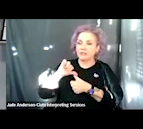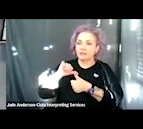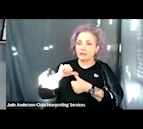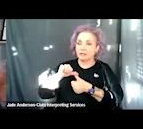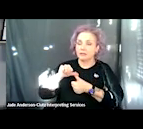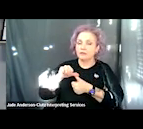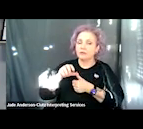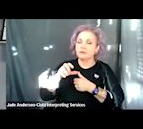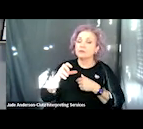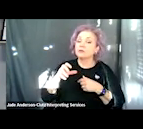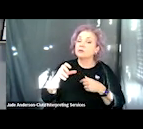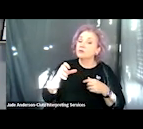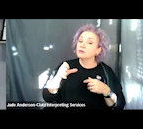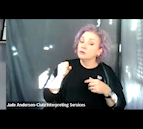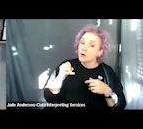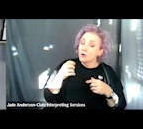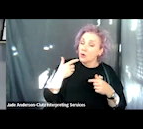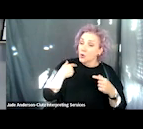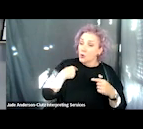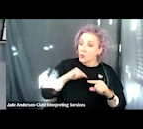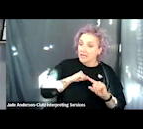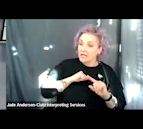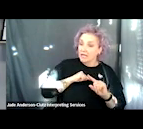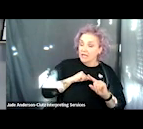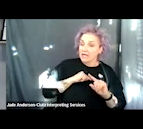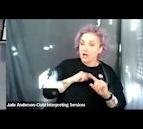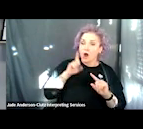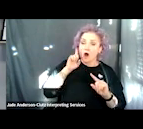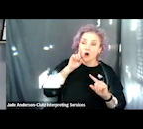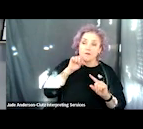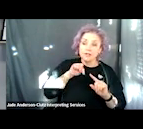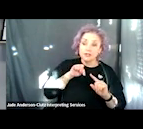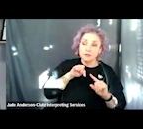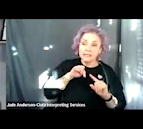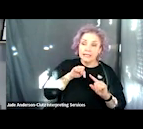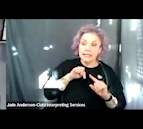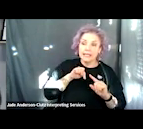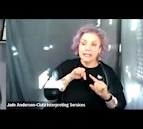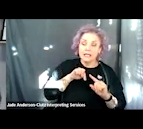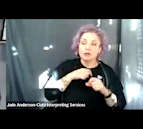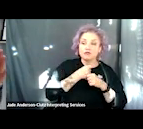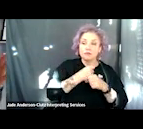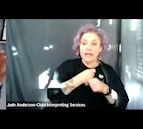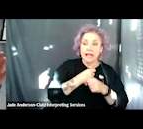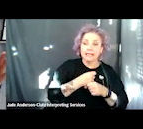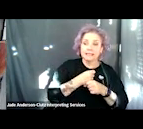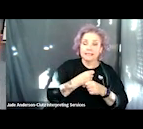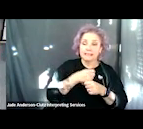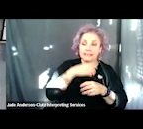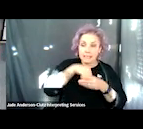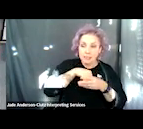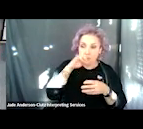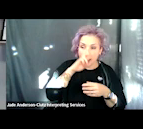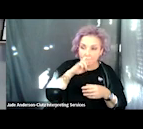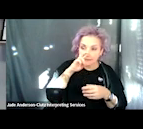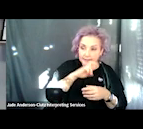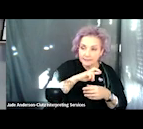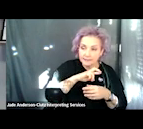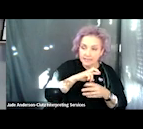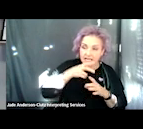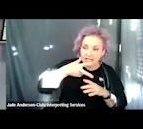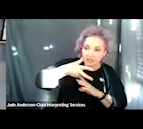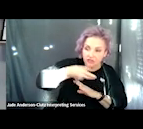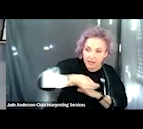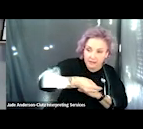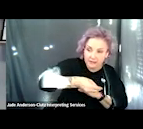inflammation over some time. There's no infection, so the inflammation goes up for a short amount of time, and then it goes down. So this